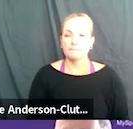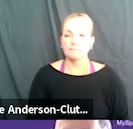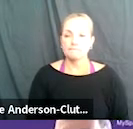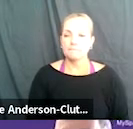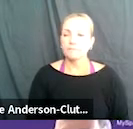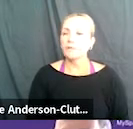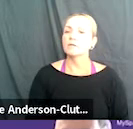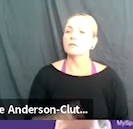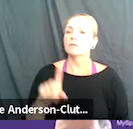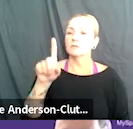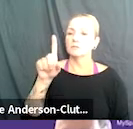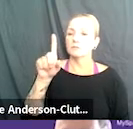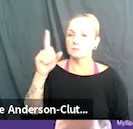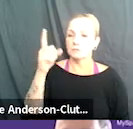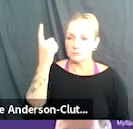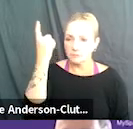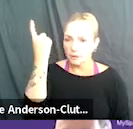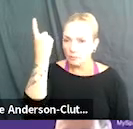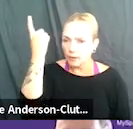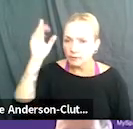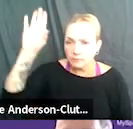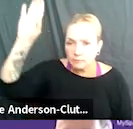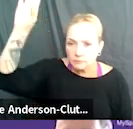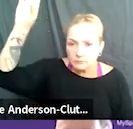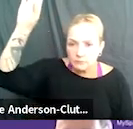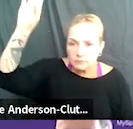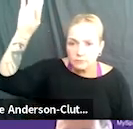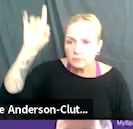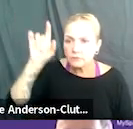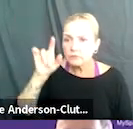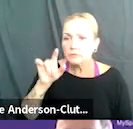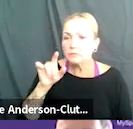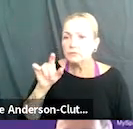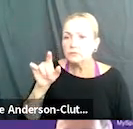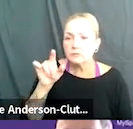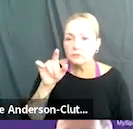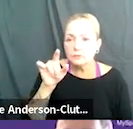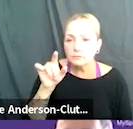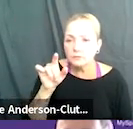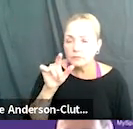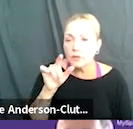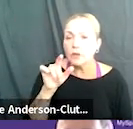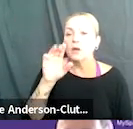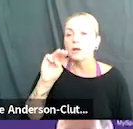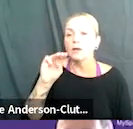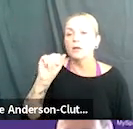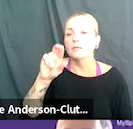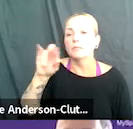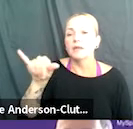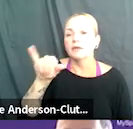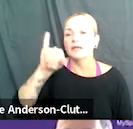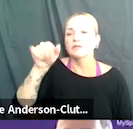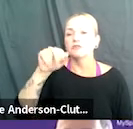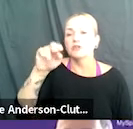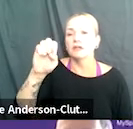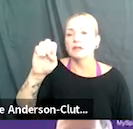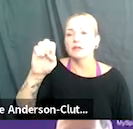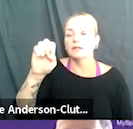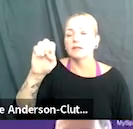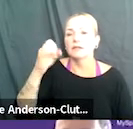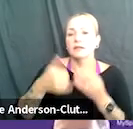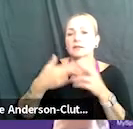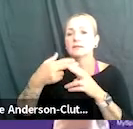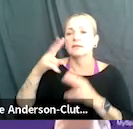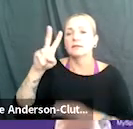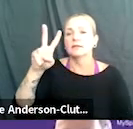actually somebody has raised their hand. Let me see if I can find that. Mary Jane Venus. If you could